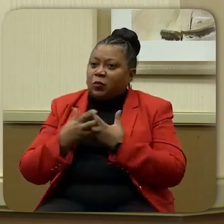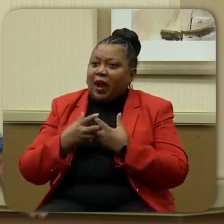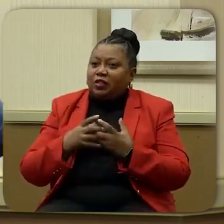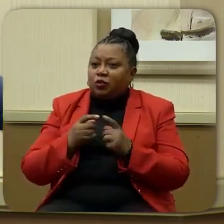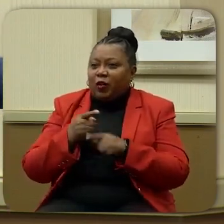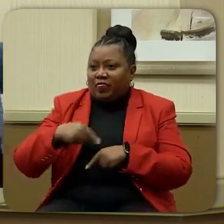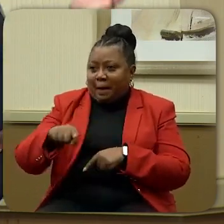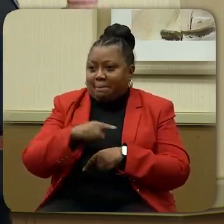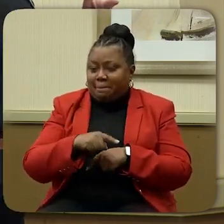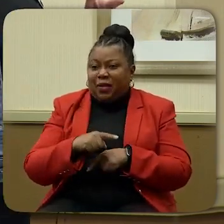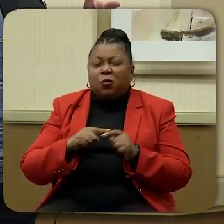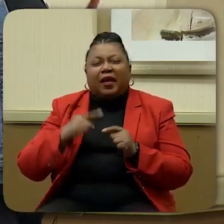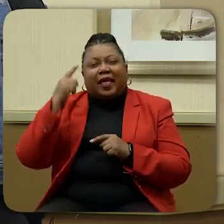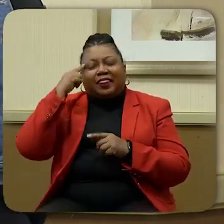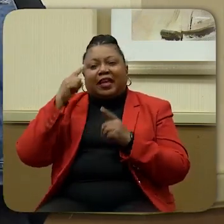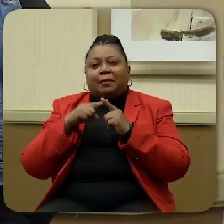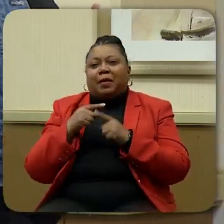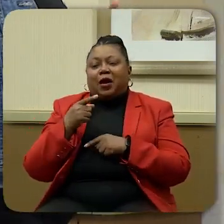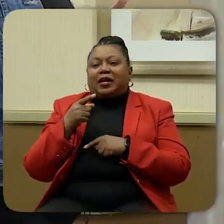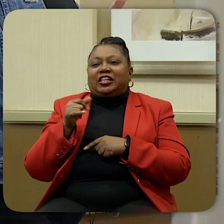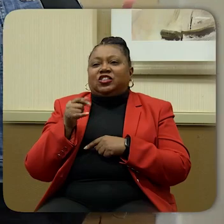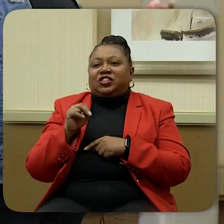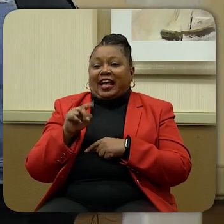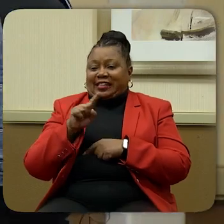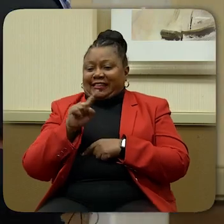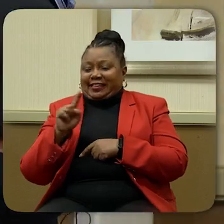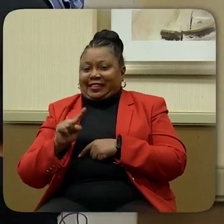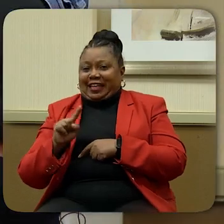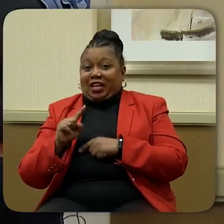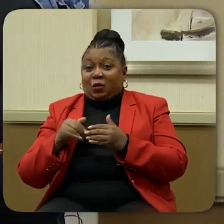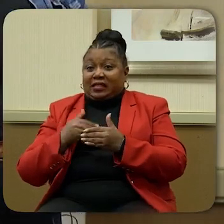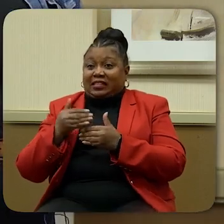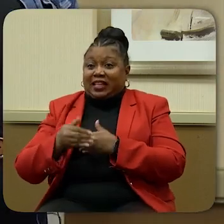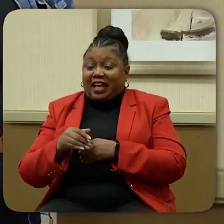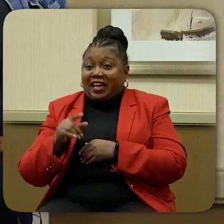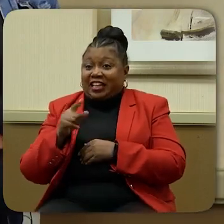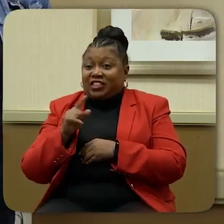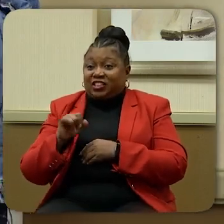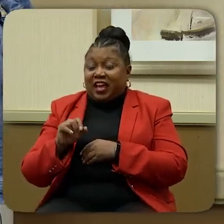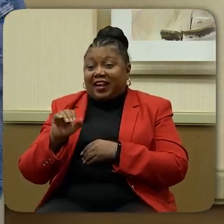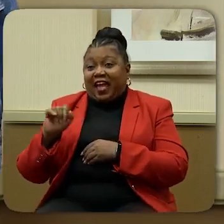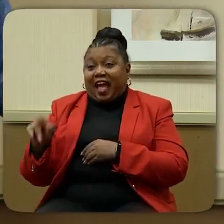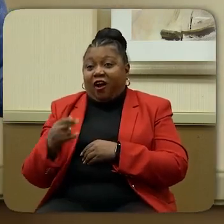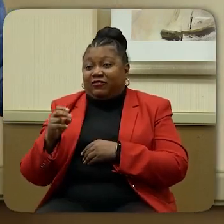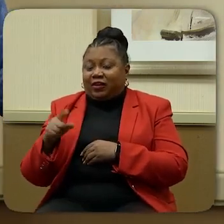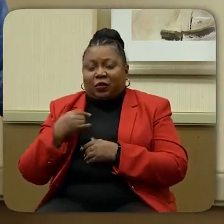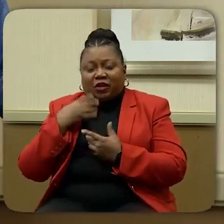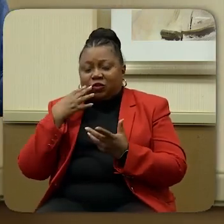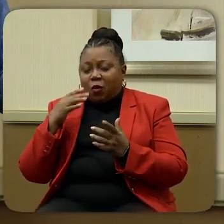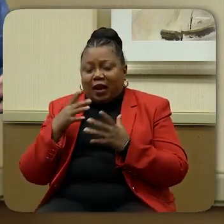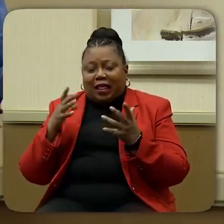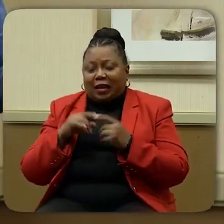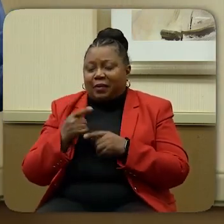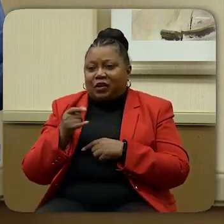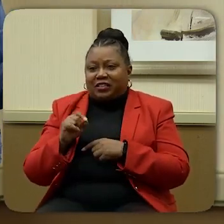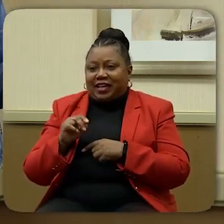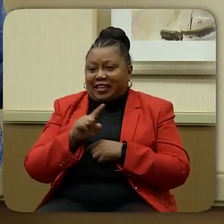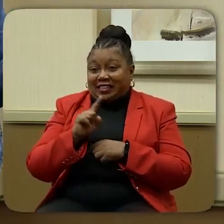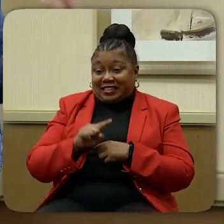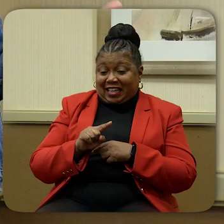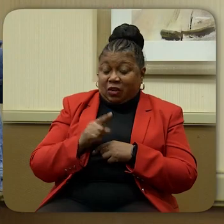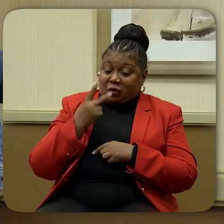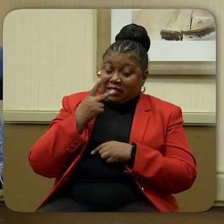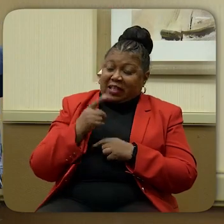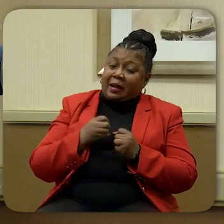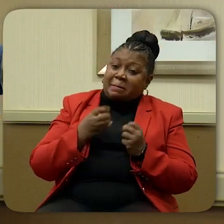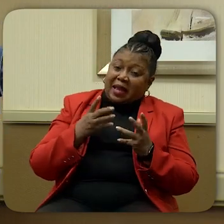them. When we think about Gen Z, and then I think what comes next, Gen Alpha, we don't know as much about Gen Alpha, but Gen Z, we're